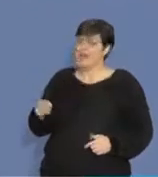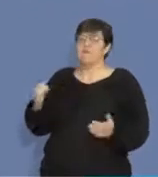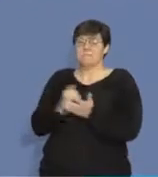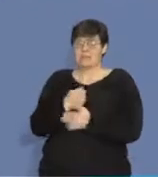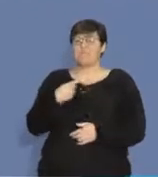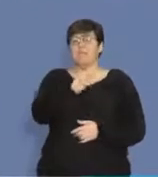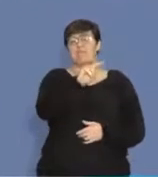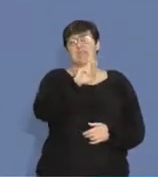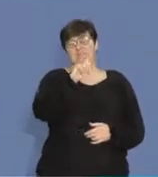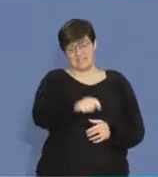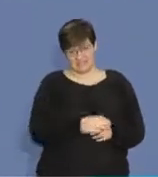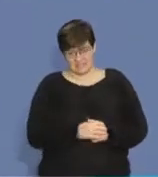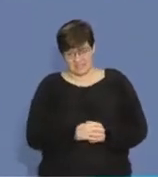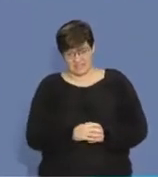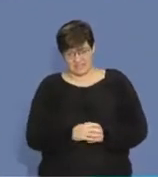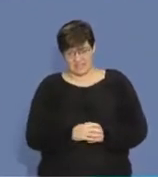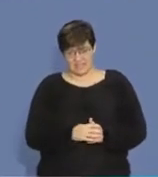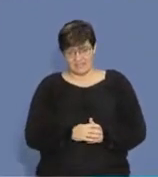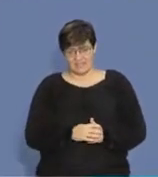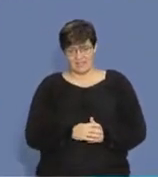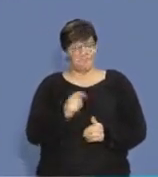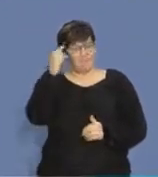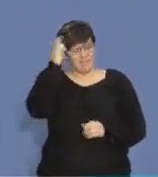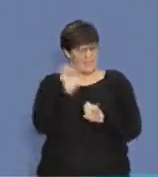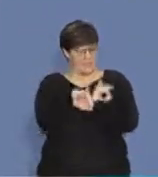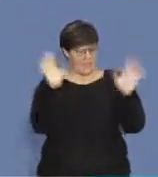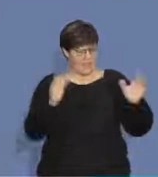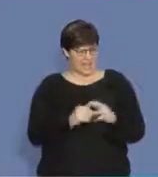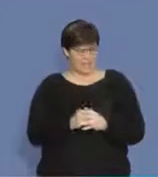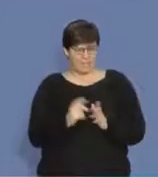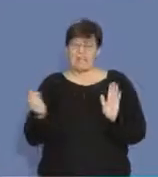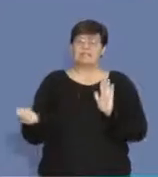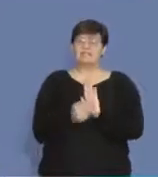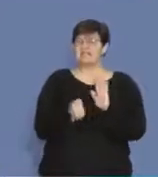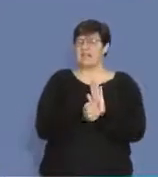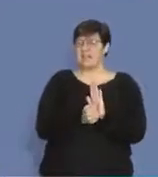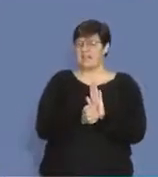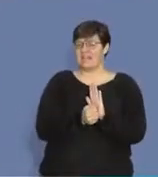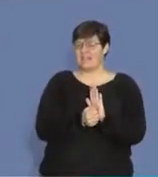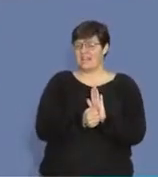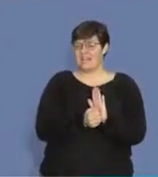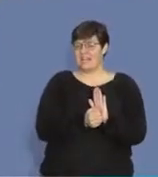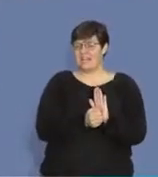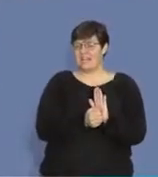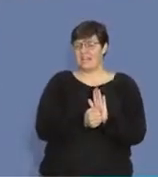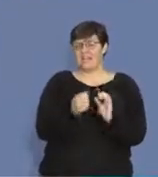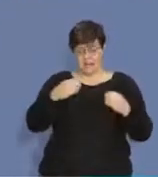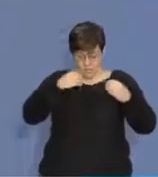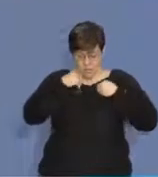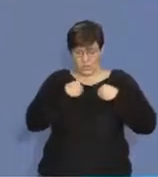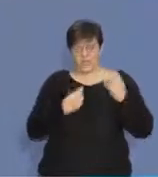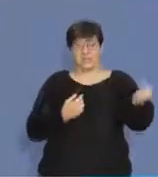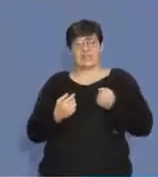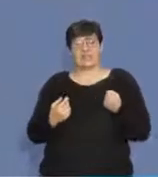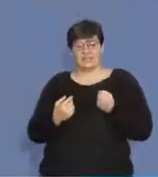VAT. Clearly you can see, think about it, as if you are selling goods, but obviously here the owner is taking it. So